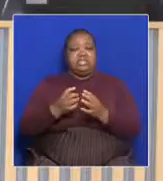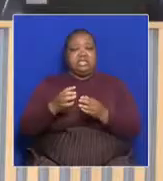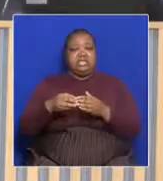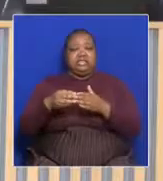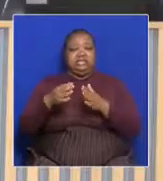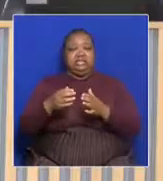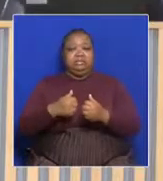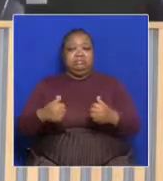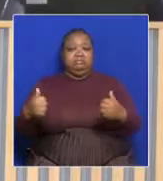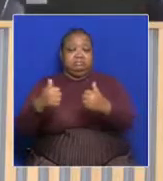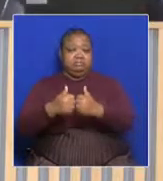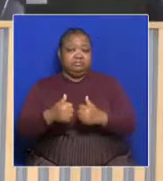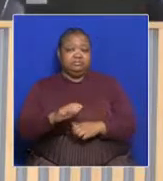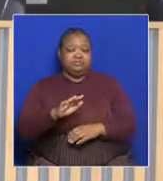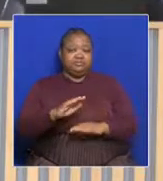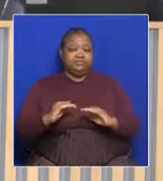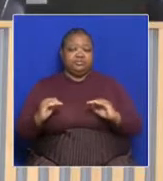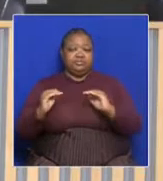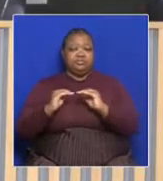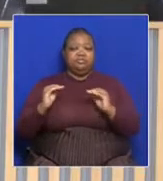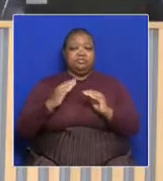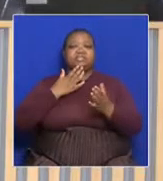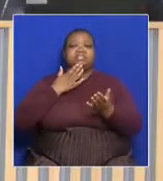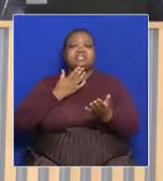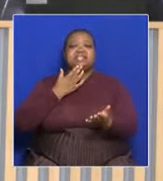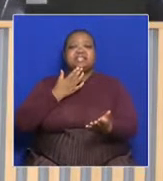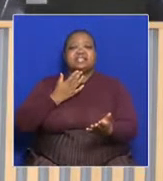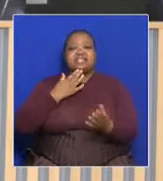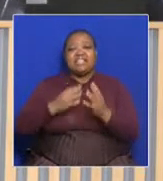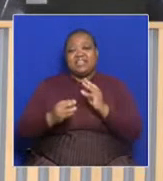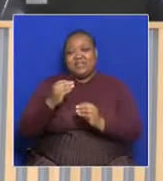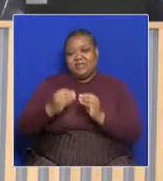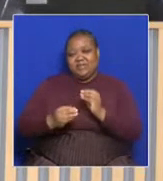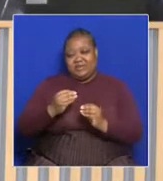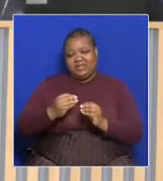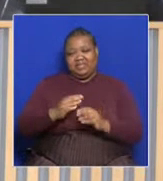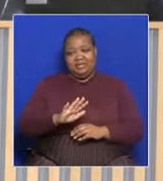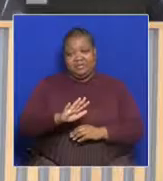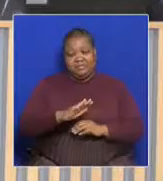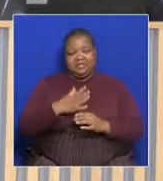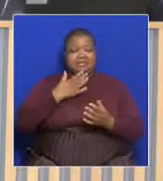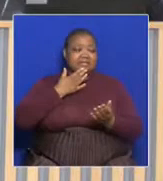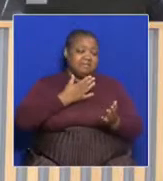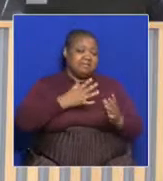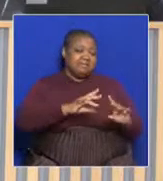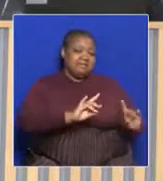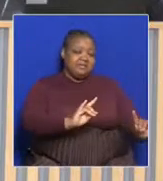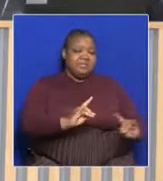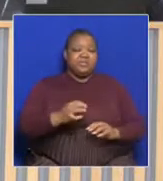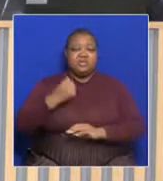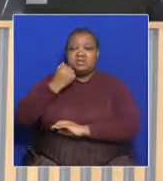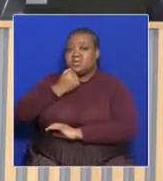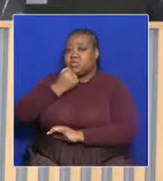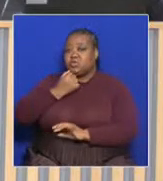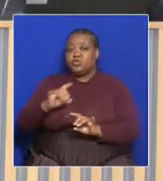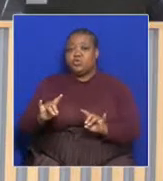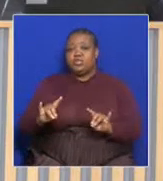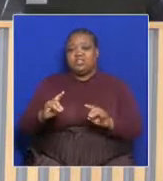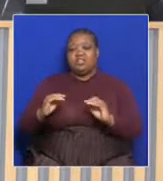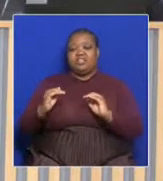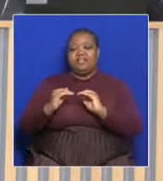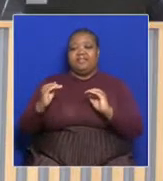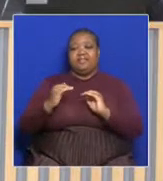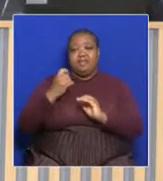this... Thank you for the correction, Thank you, Chair. Mr. Rolo. Sorry, Chair. To be fair to this witness, the other reasons